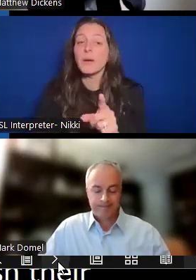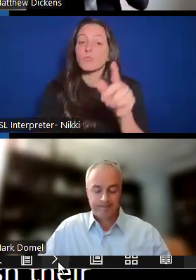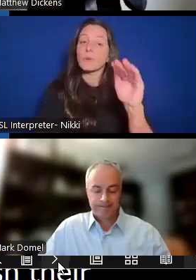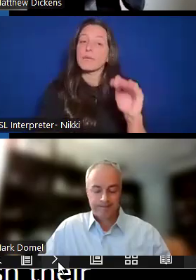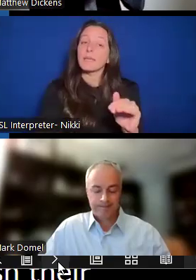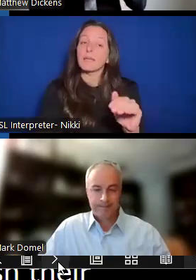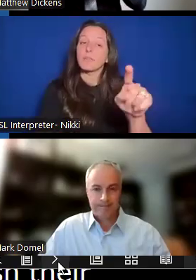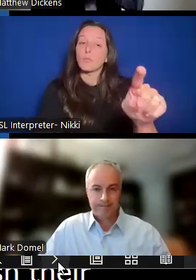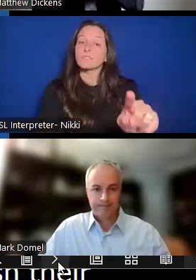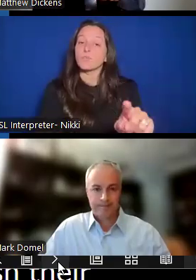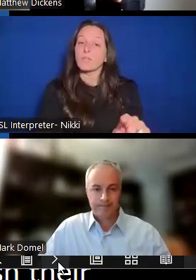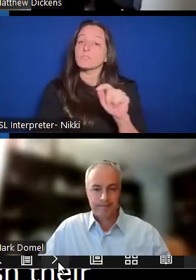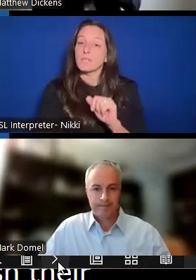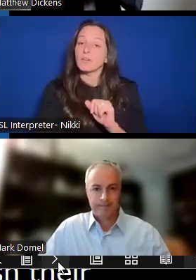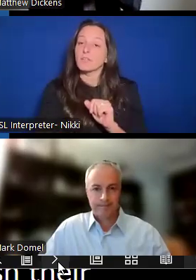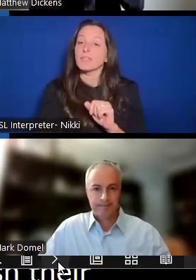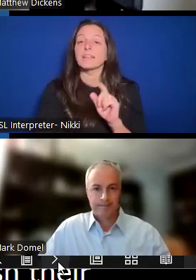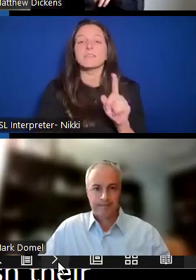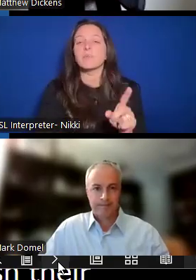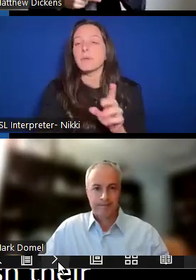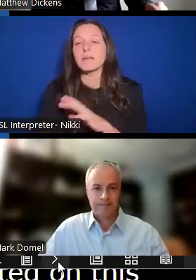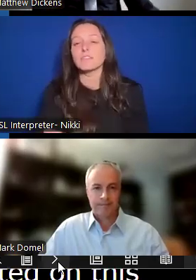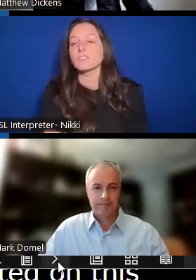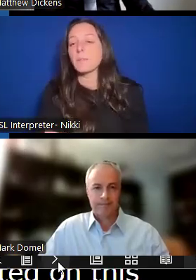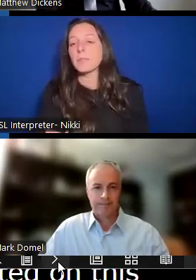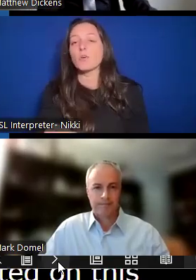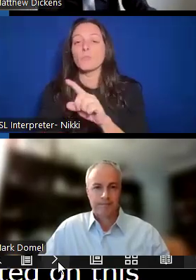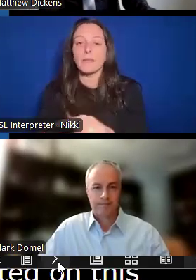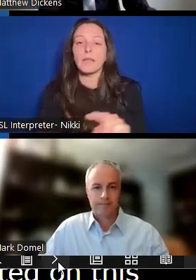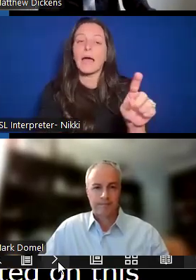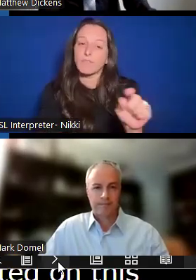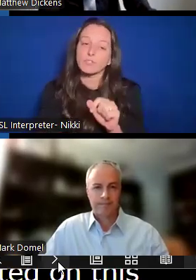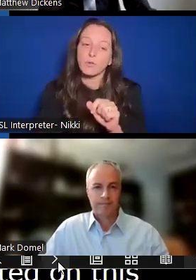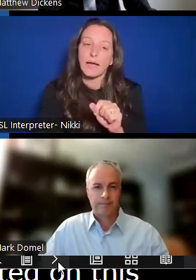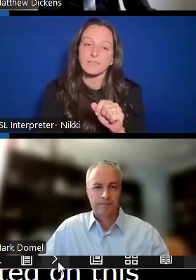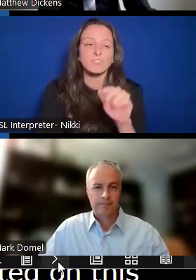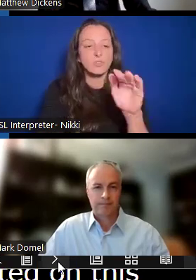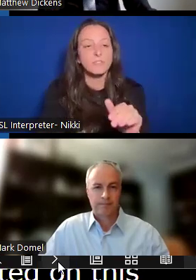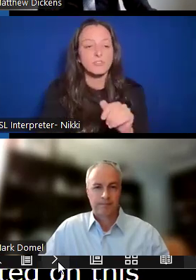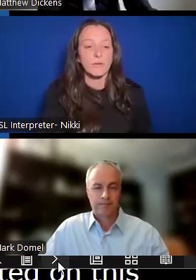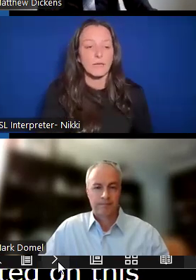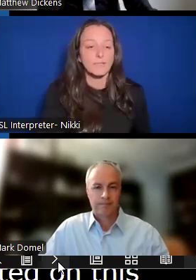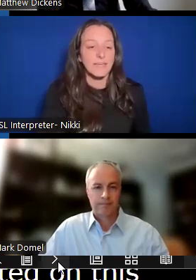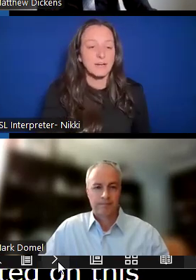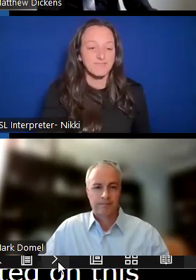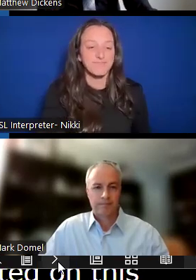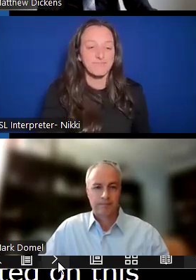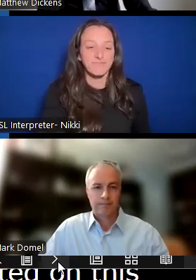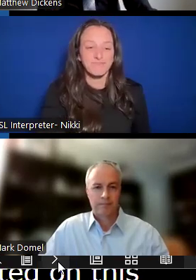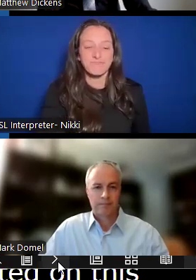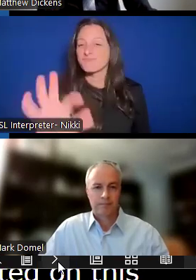Do you mind reading Oh, what you see here on sure. the Yes, slide? Simply because there's some people who may not have visual access. Do you mind just reading what's